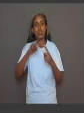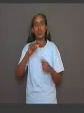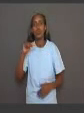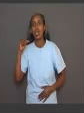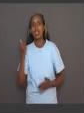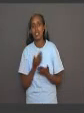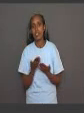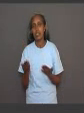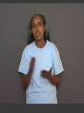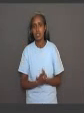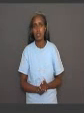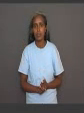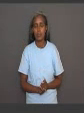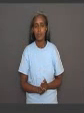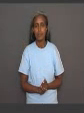another thing.